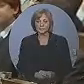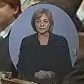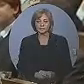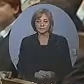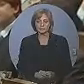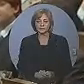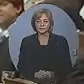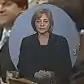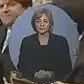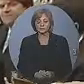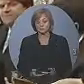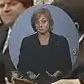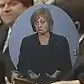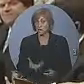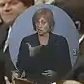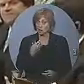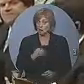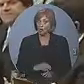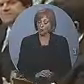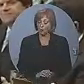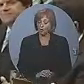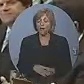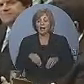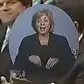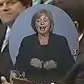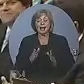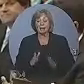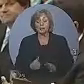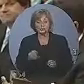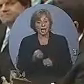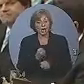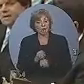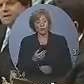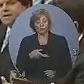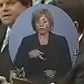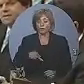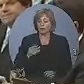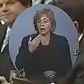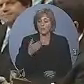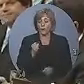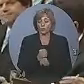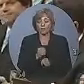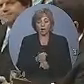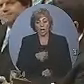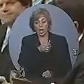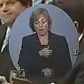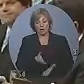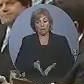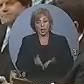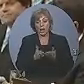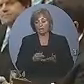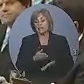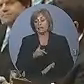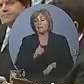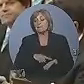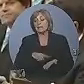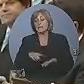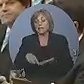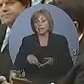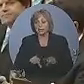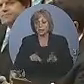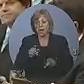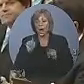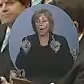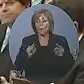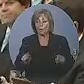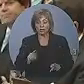Speaker. This minister has done good work in helping millions of people around the world get the help and the assistance that they require in very vulnerable